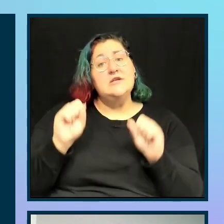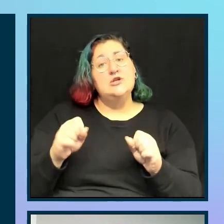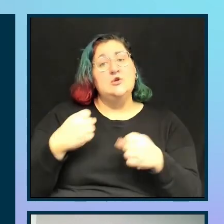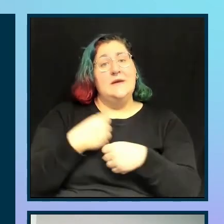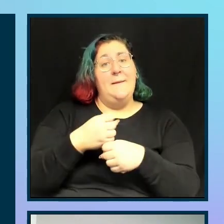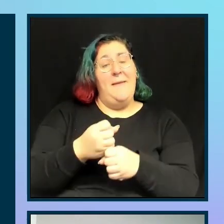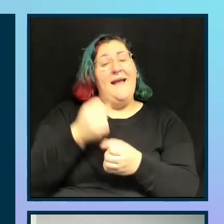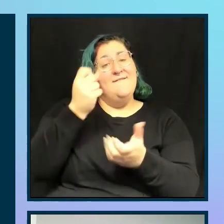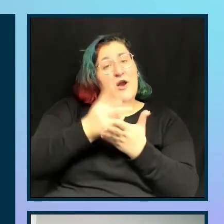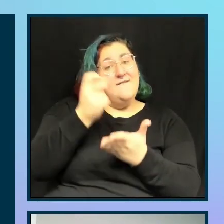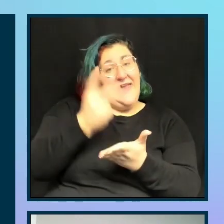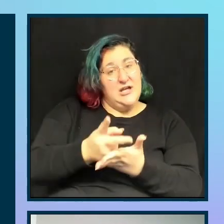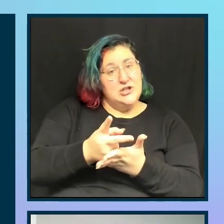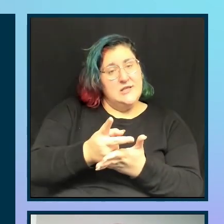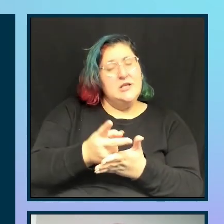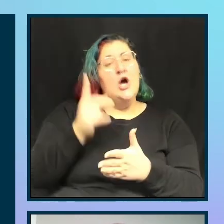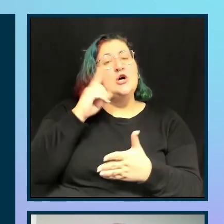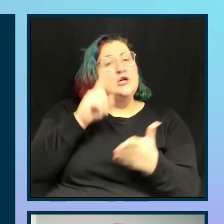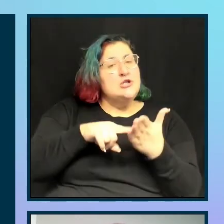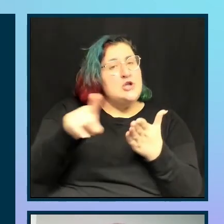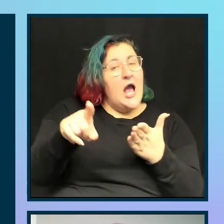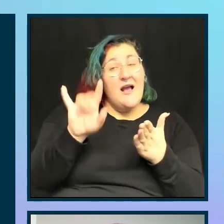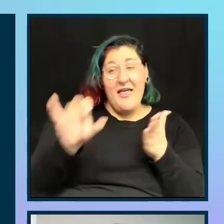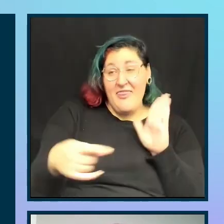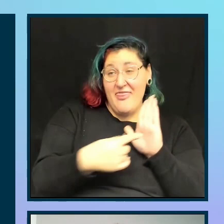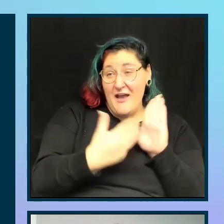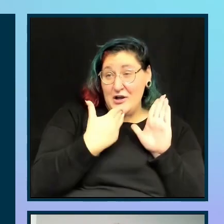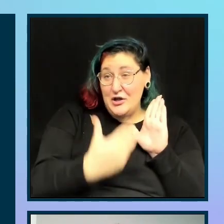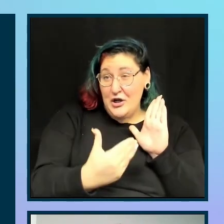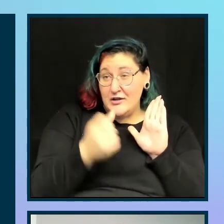and validations into the source document